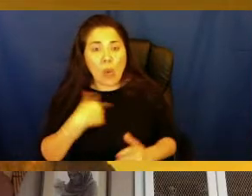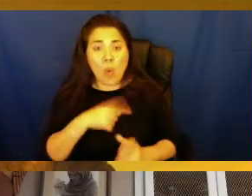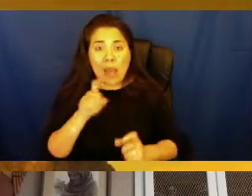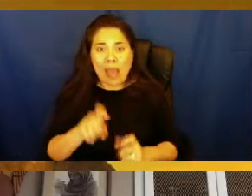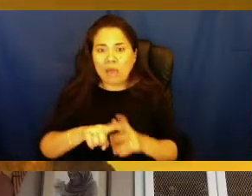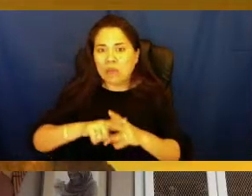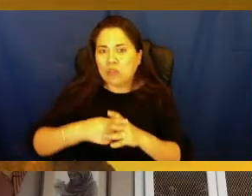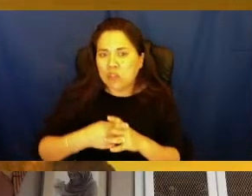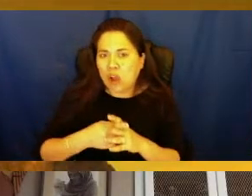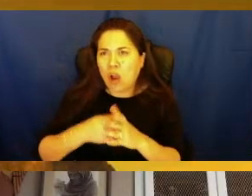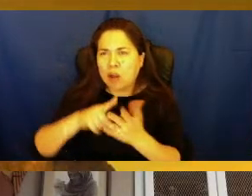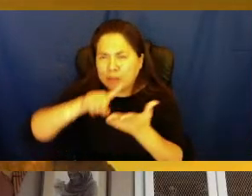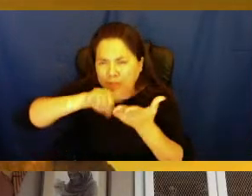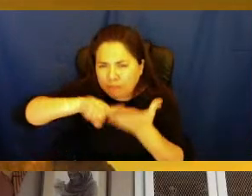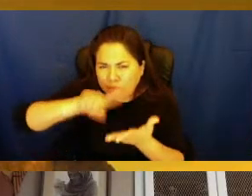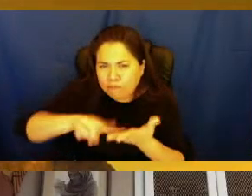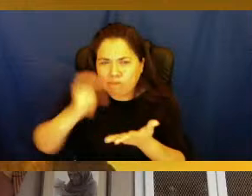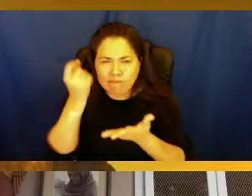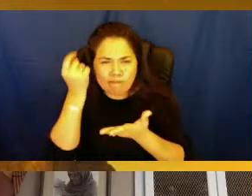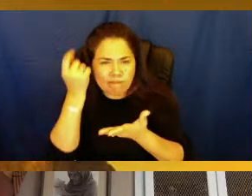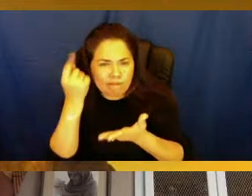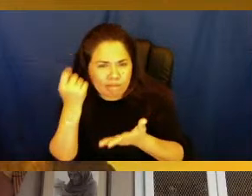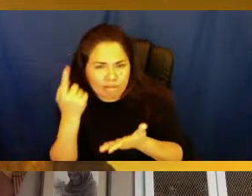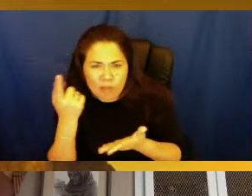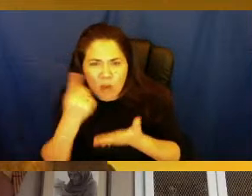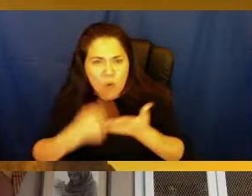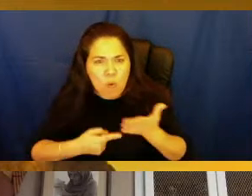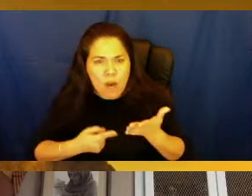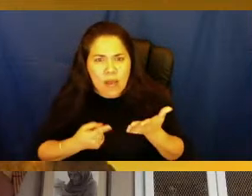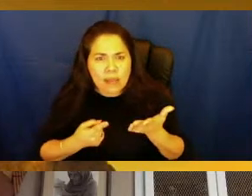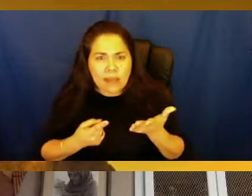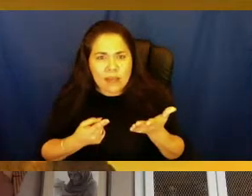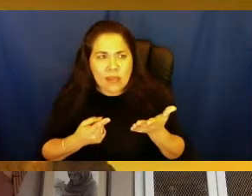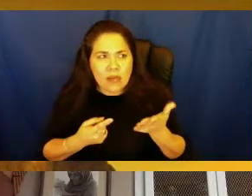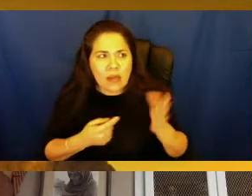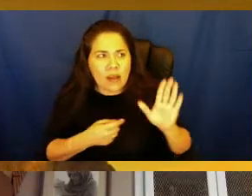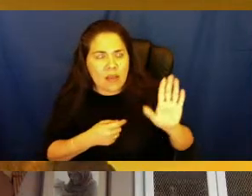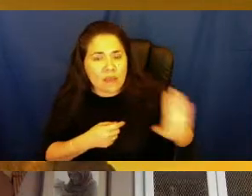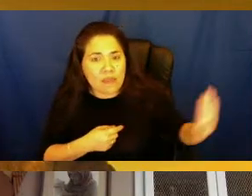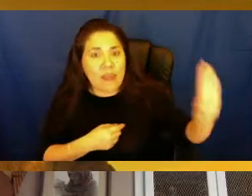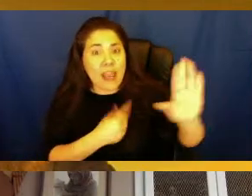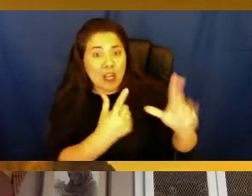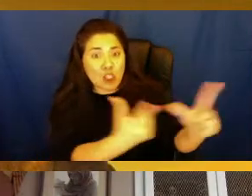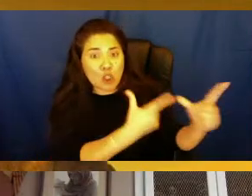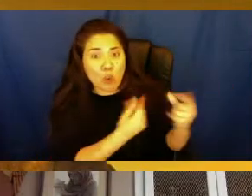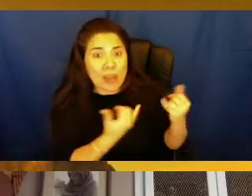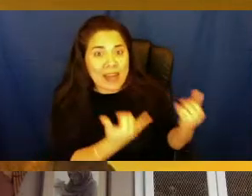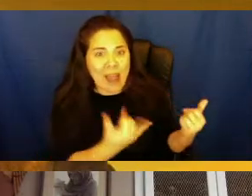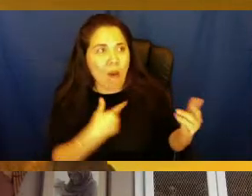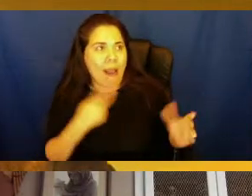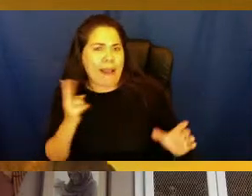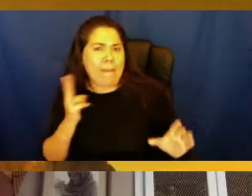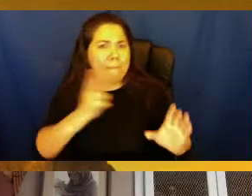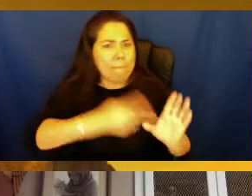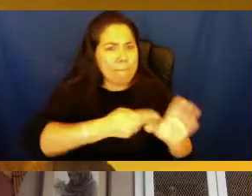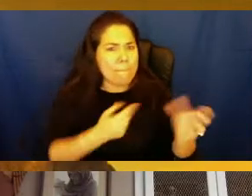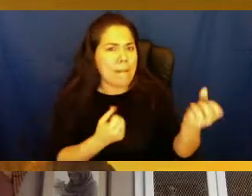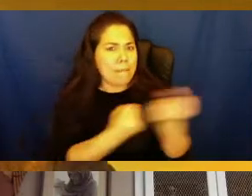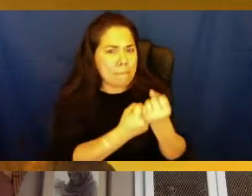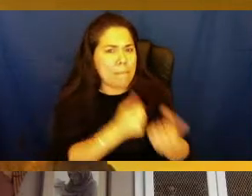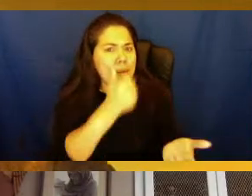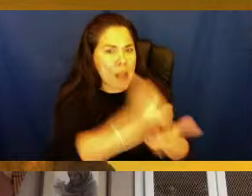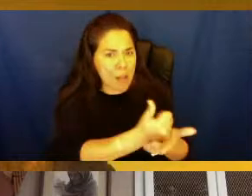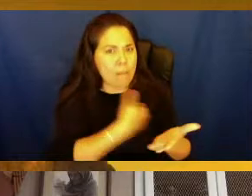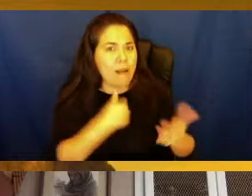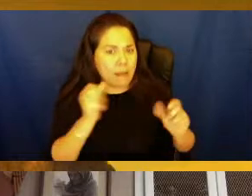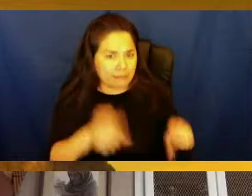see what the organizations are doing, then you can jump into action from there.